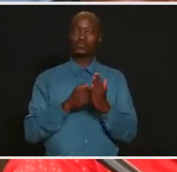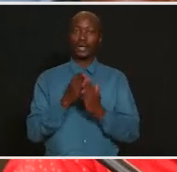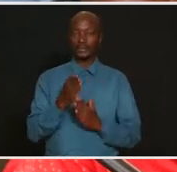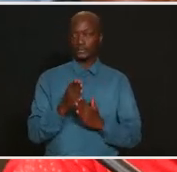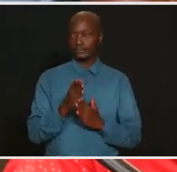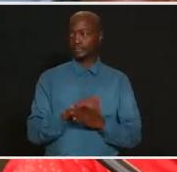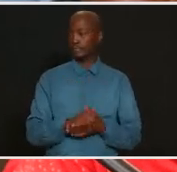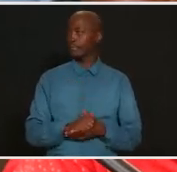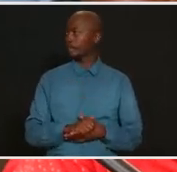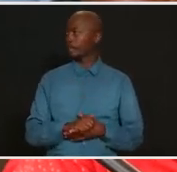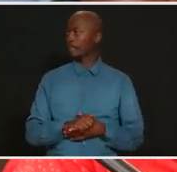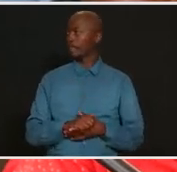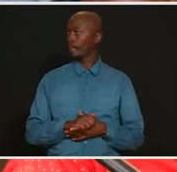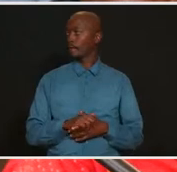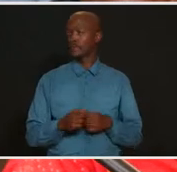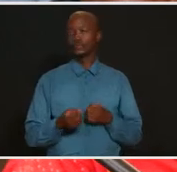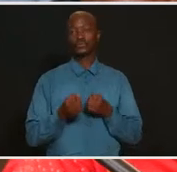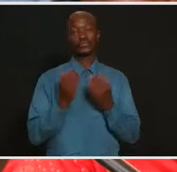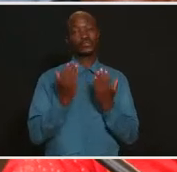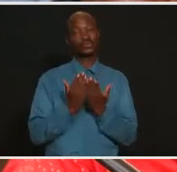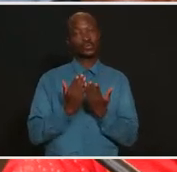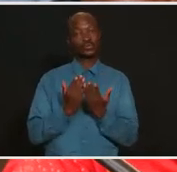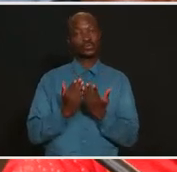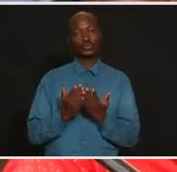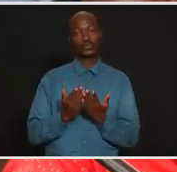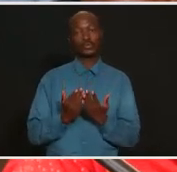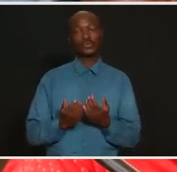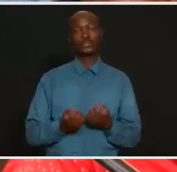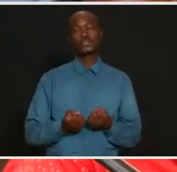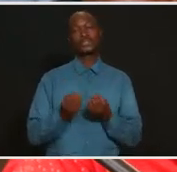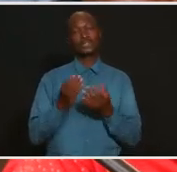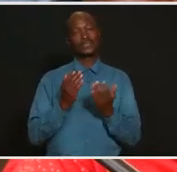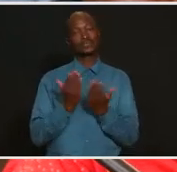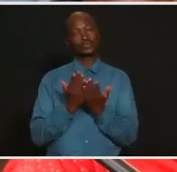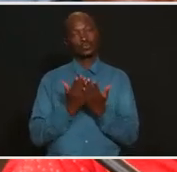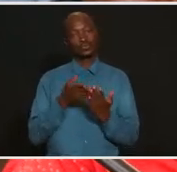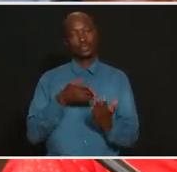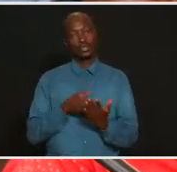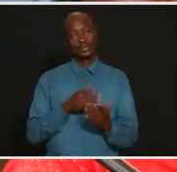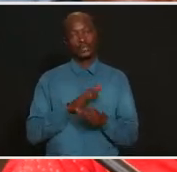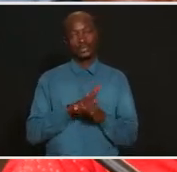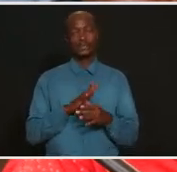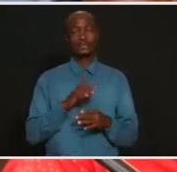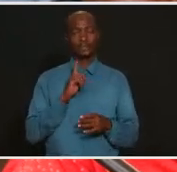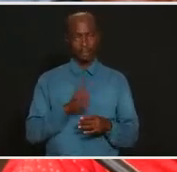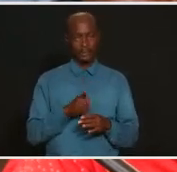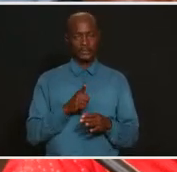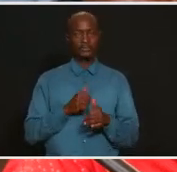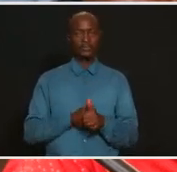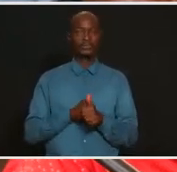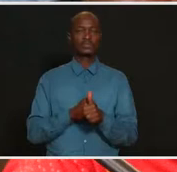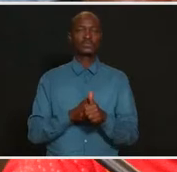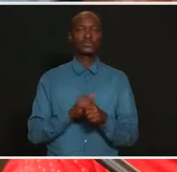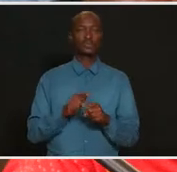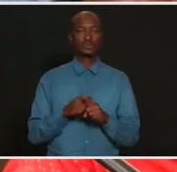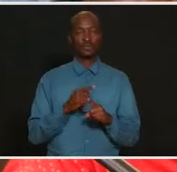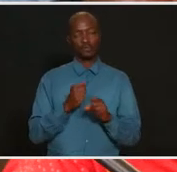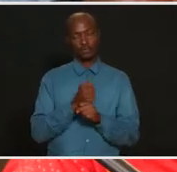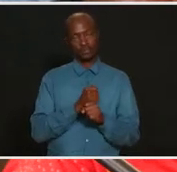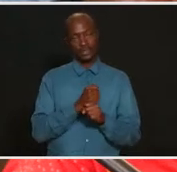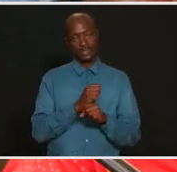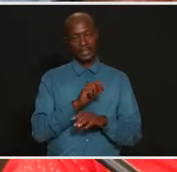attendance the bill provides that School attendance is composer from grade